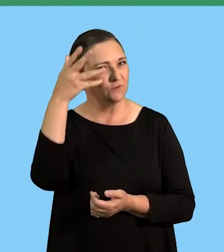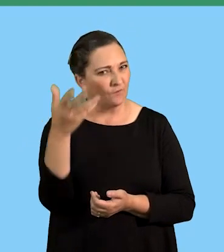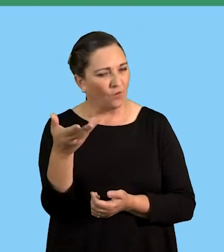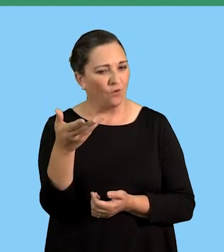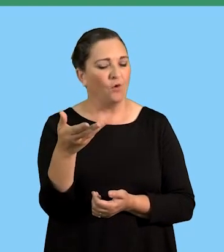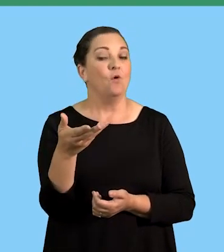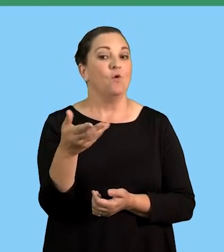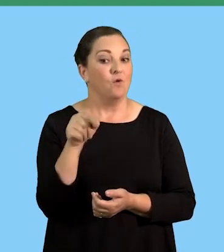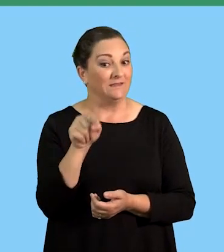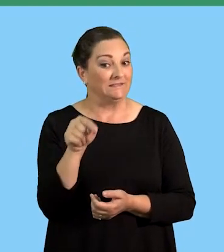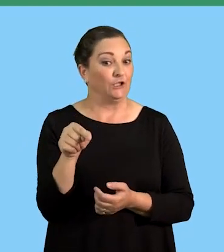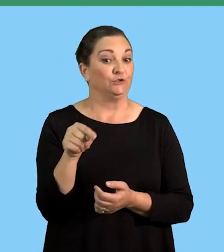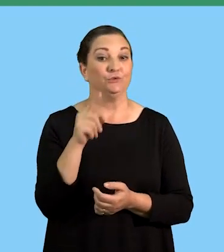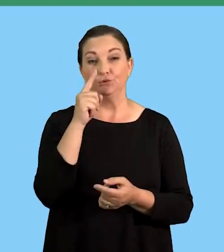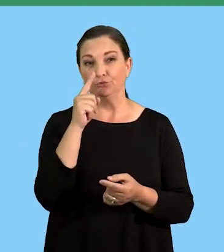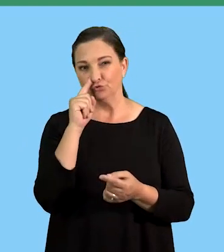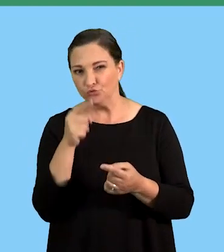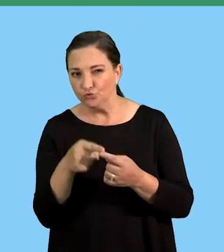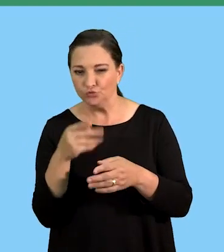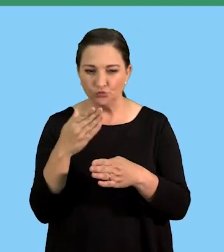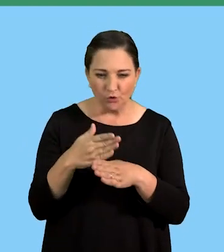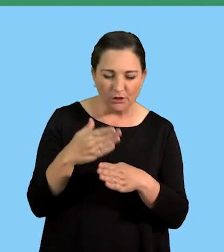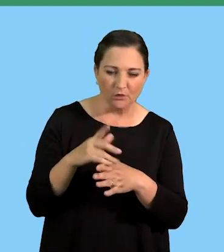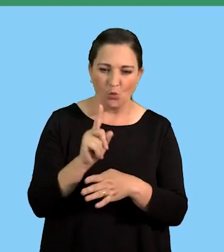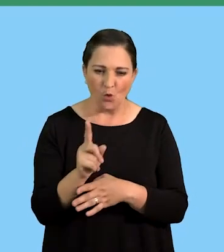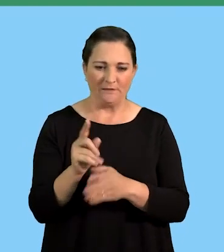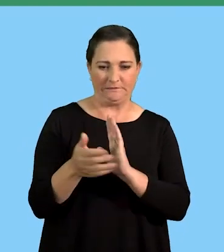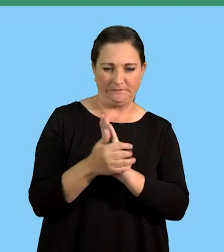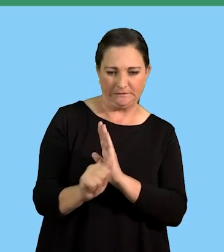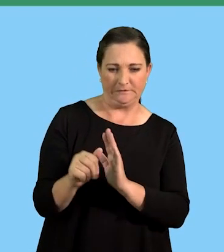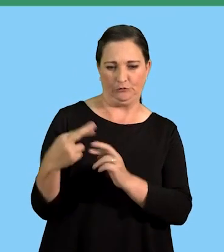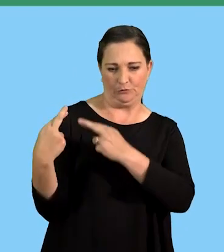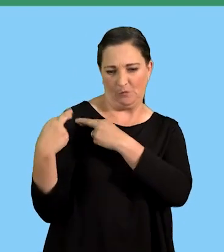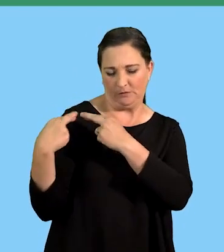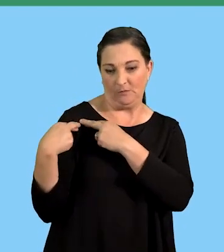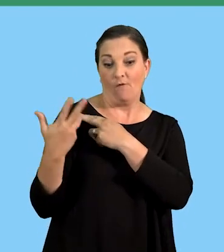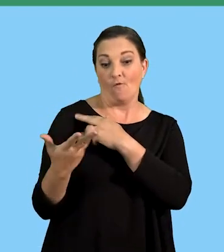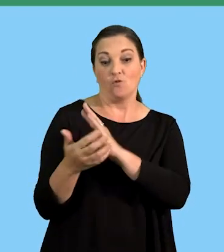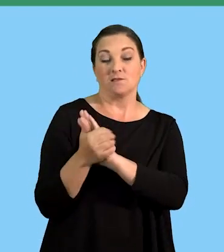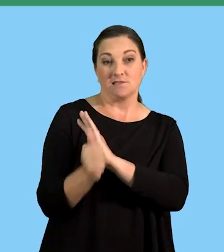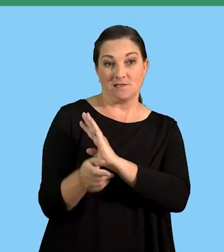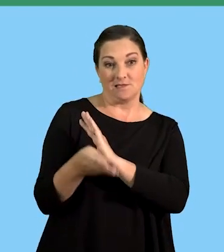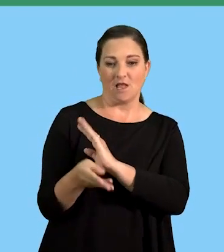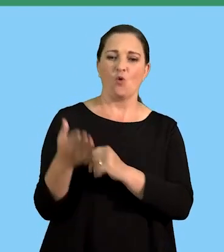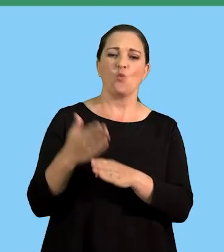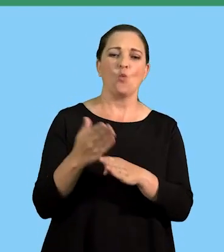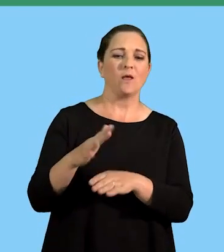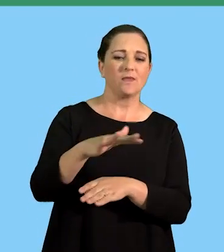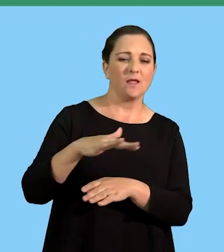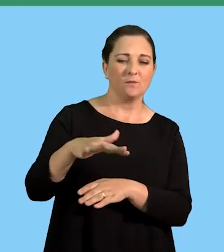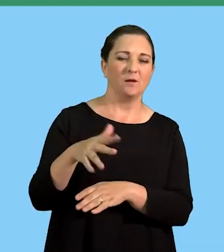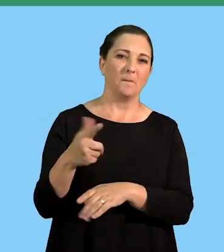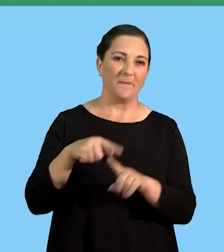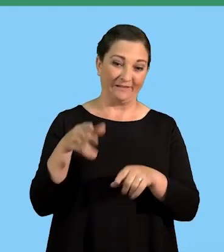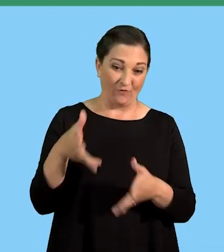the duties, the responsibilities, the necessary skills and outcomes and work environments of